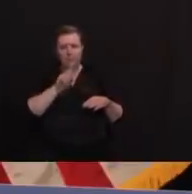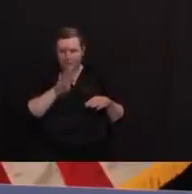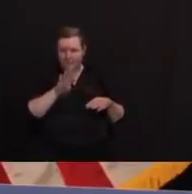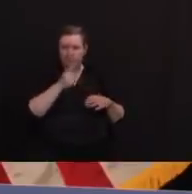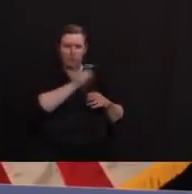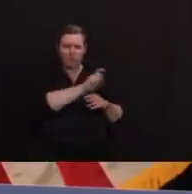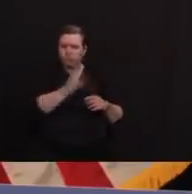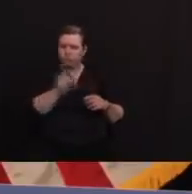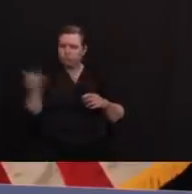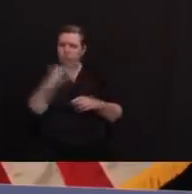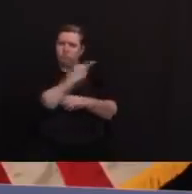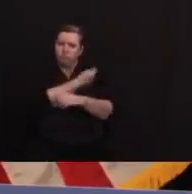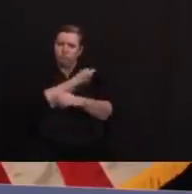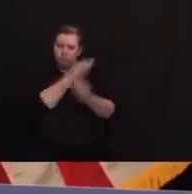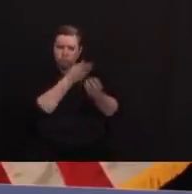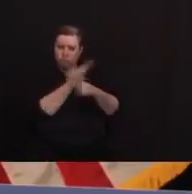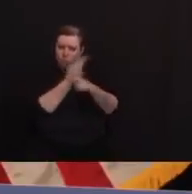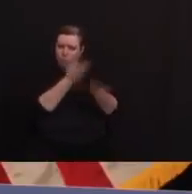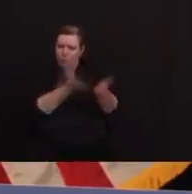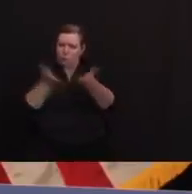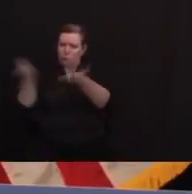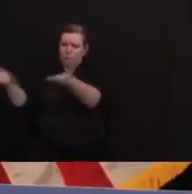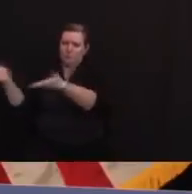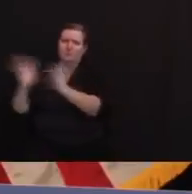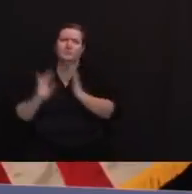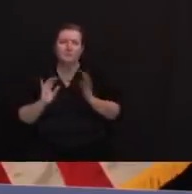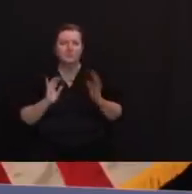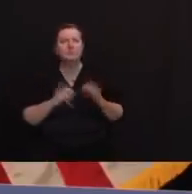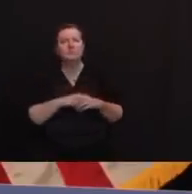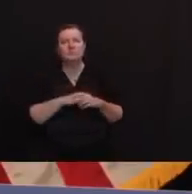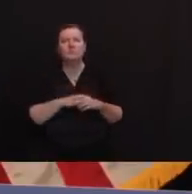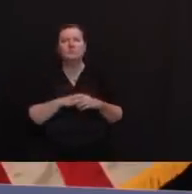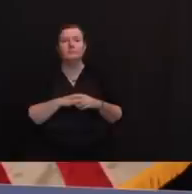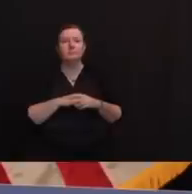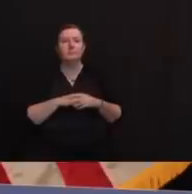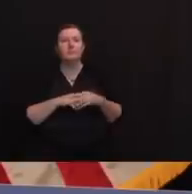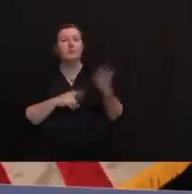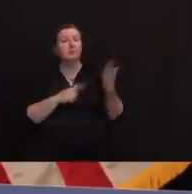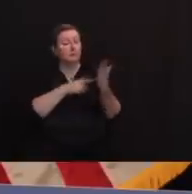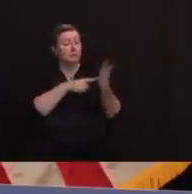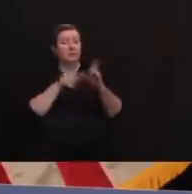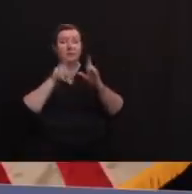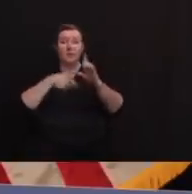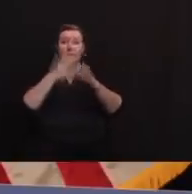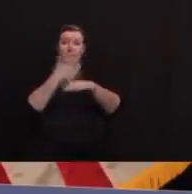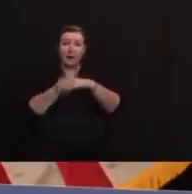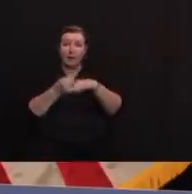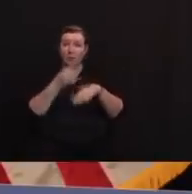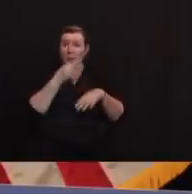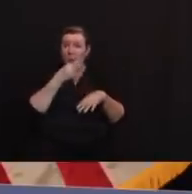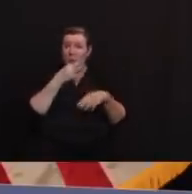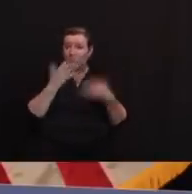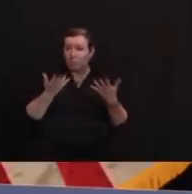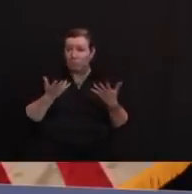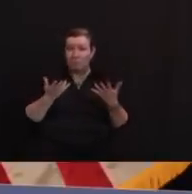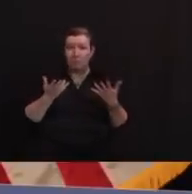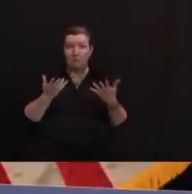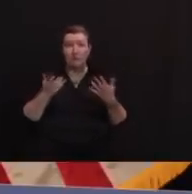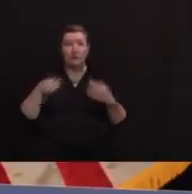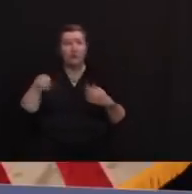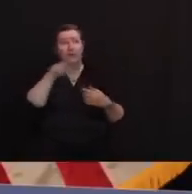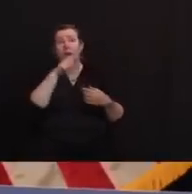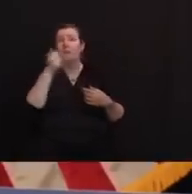don't throw them out. And if you're looking at the expiration date and it looks like it might be coming up, grab who you can and vaccinate